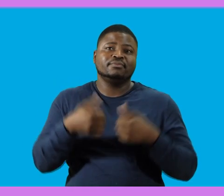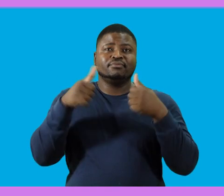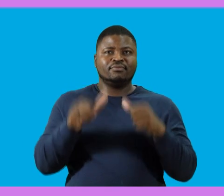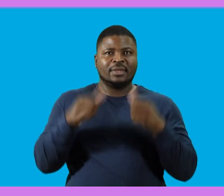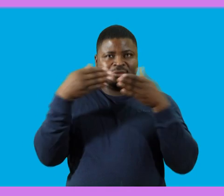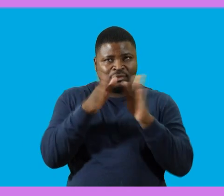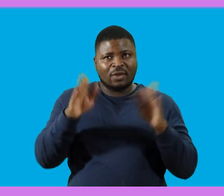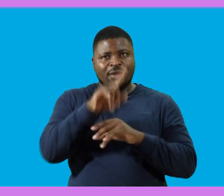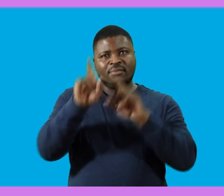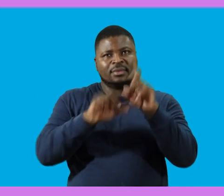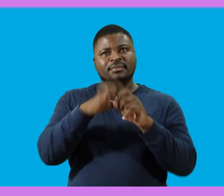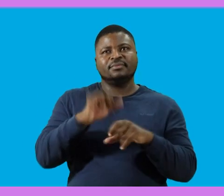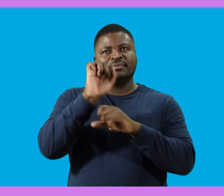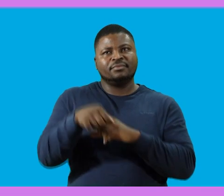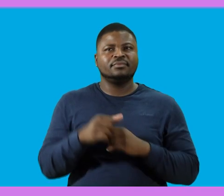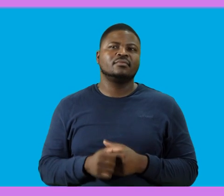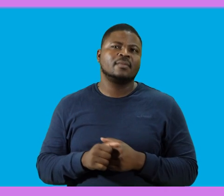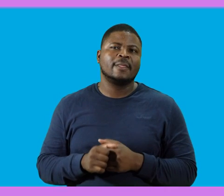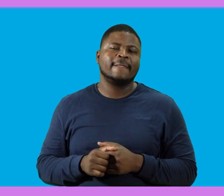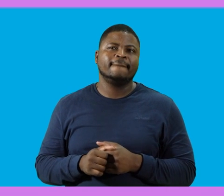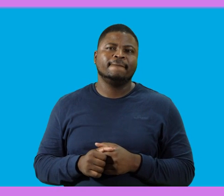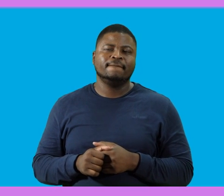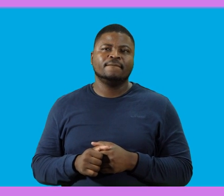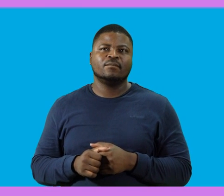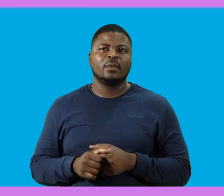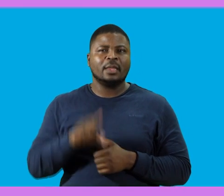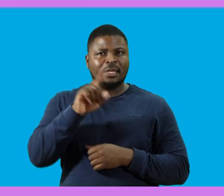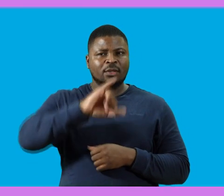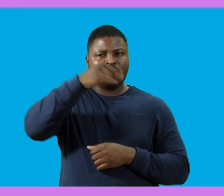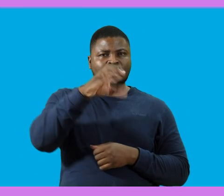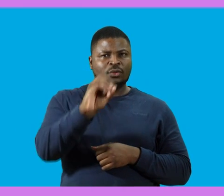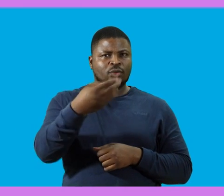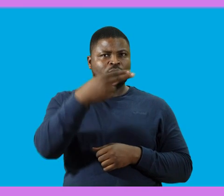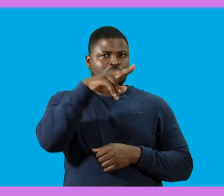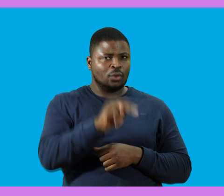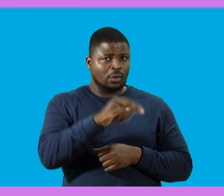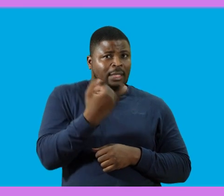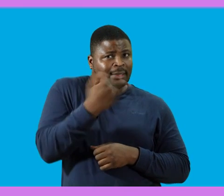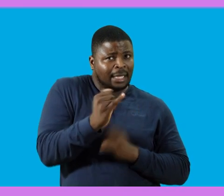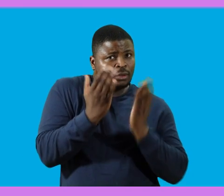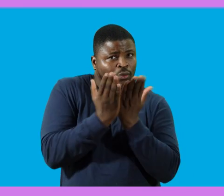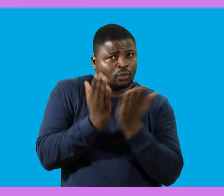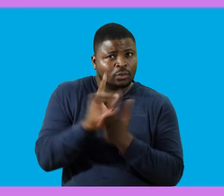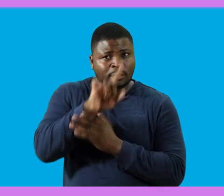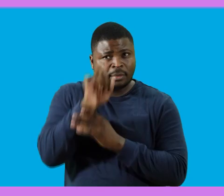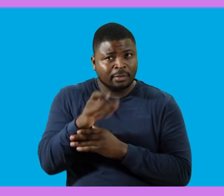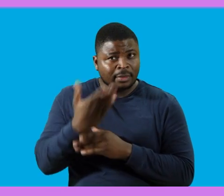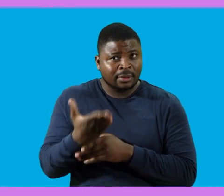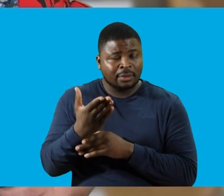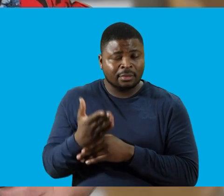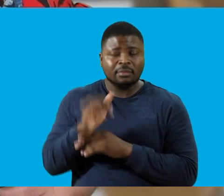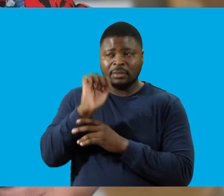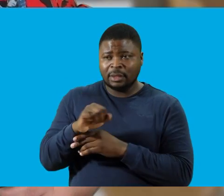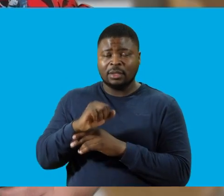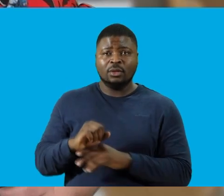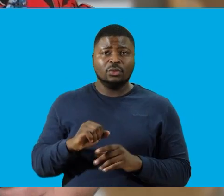questions. Is John still attending school? Now, how do we know that? We know John will